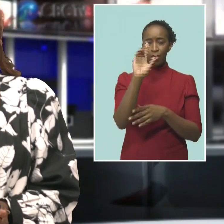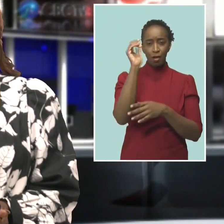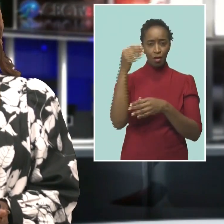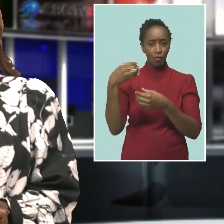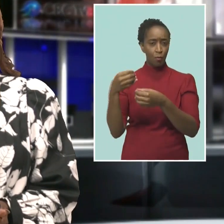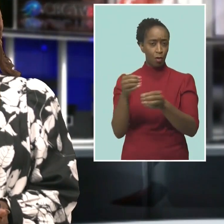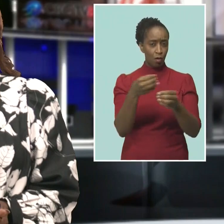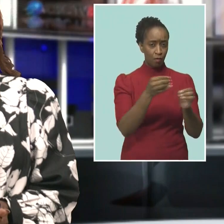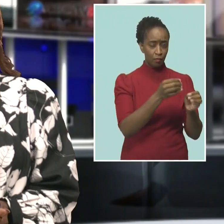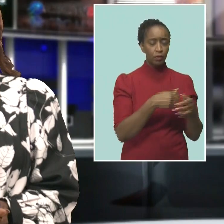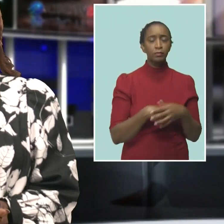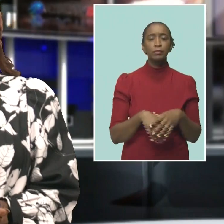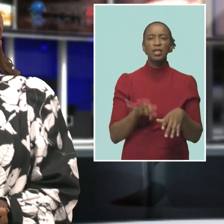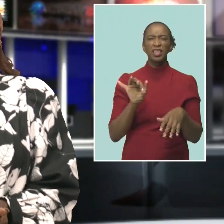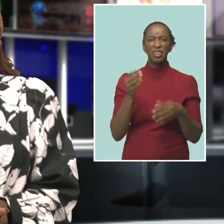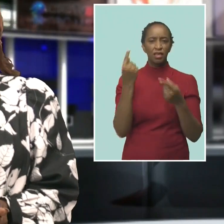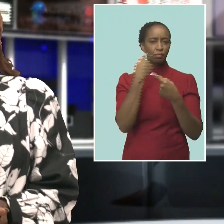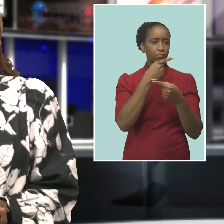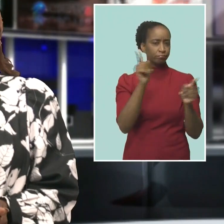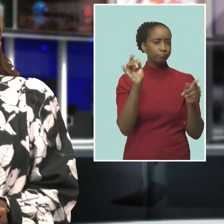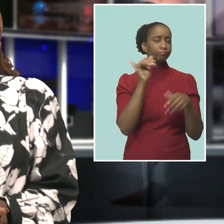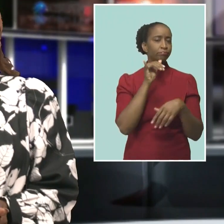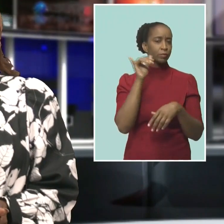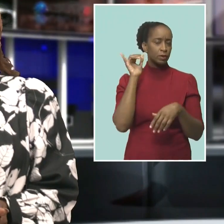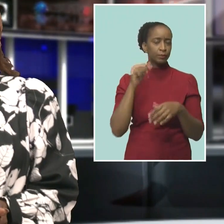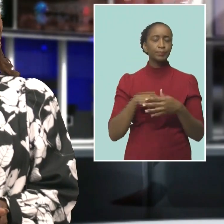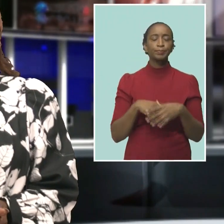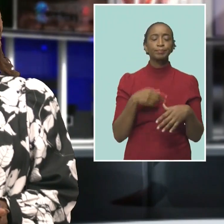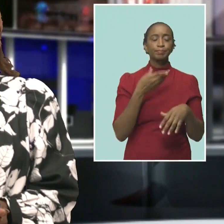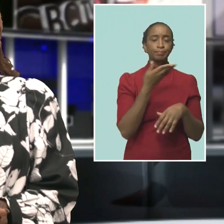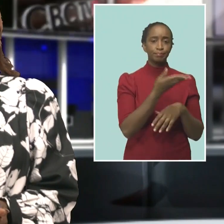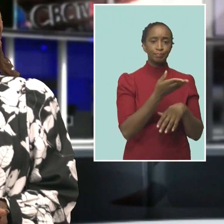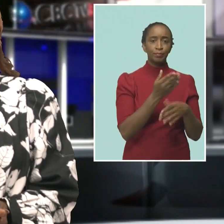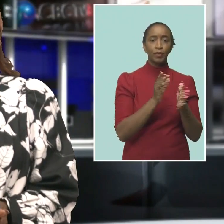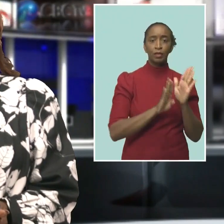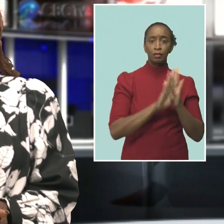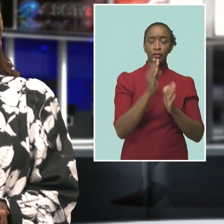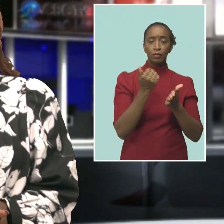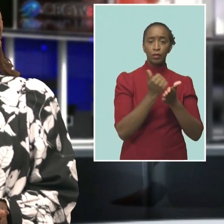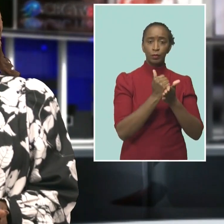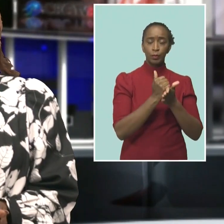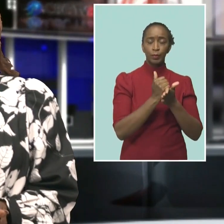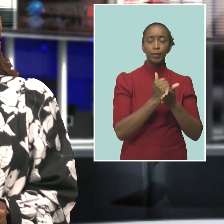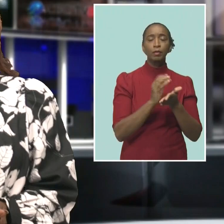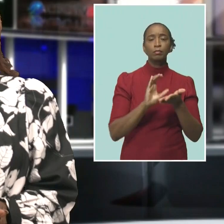under the housing head yesterday. The CAF Development Bank of the Caribbean has given a US